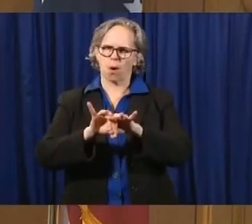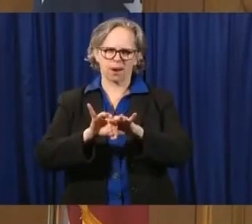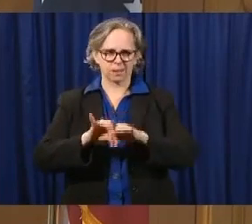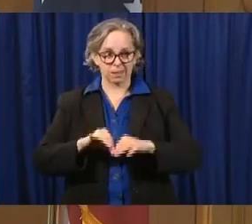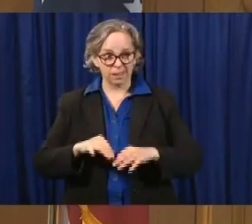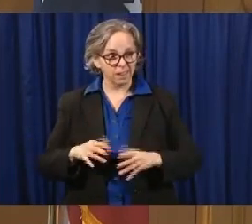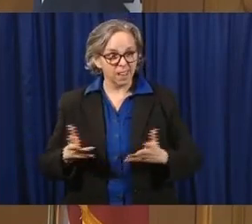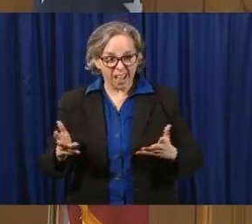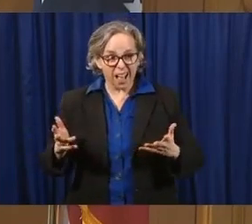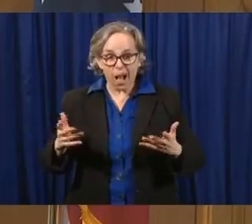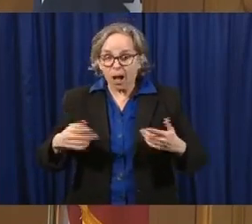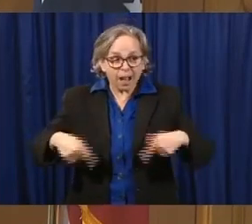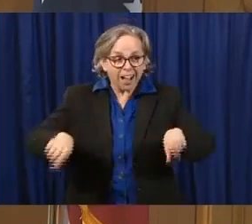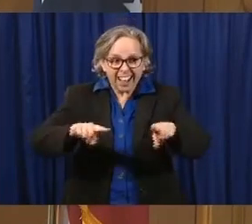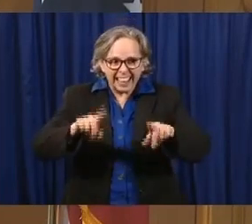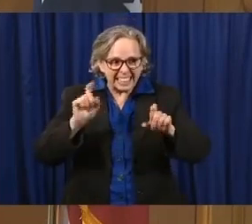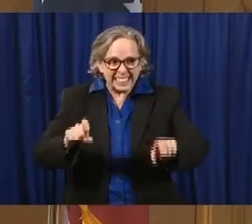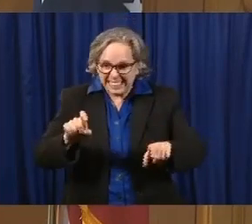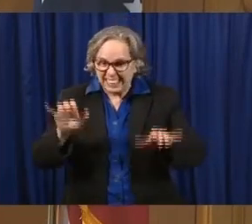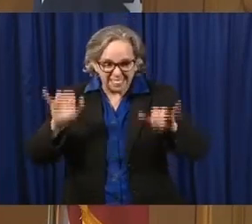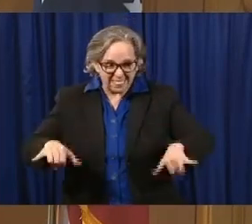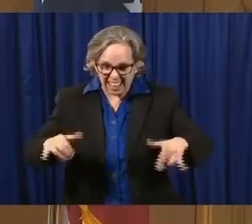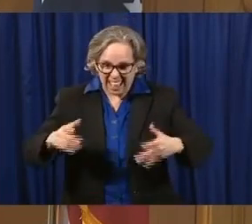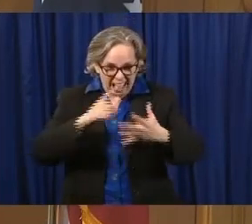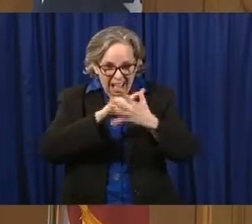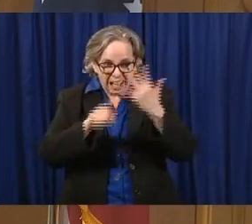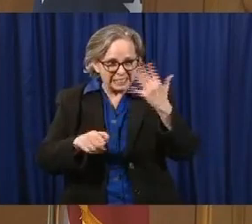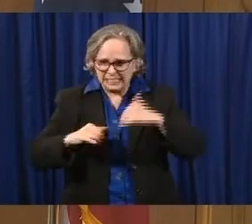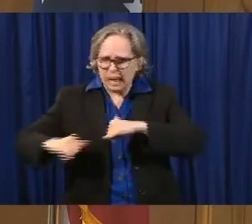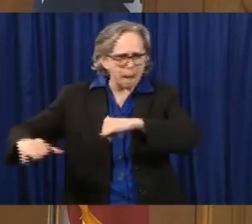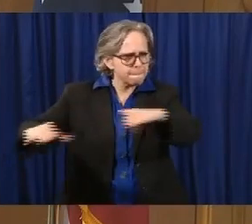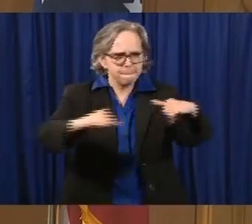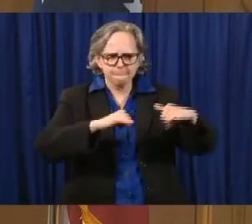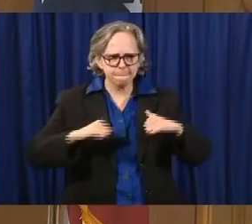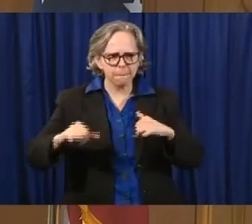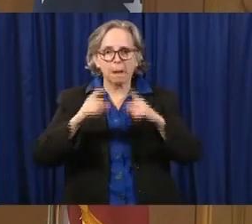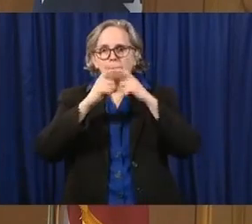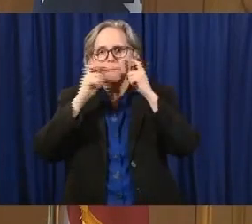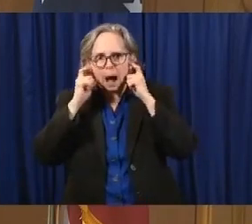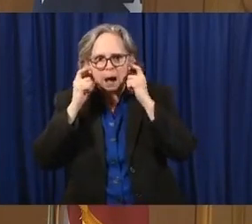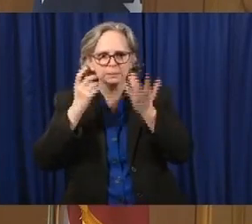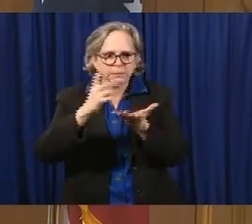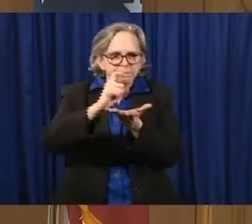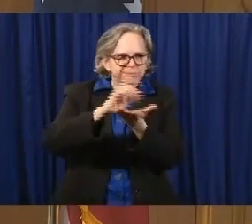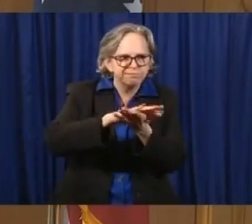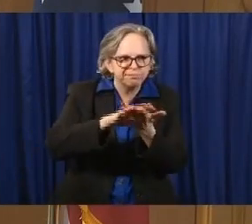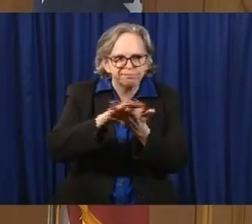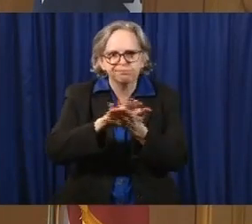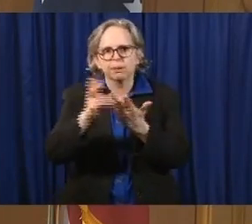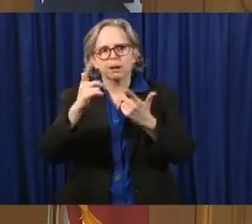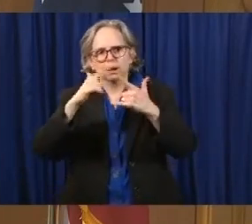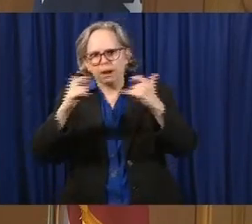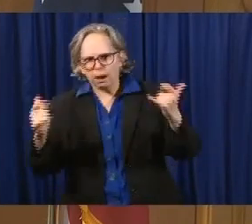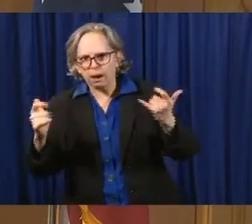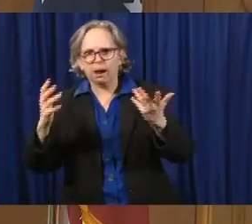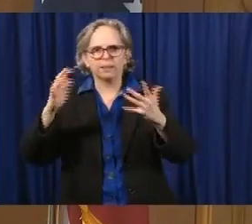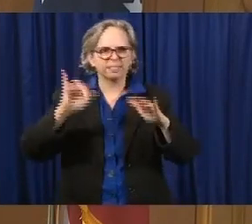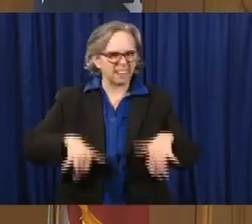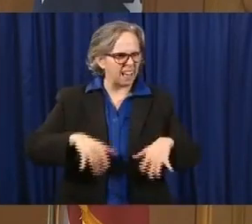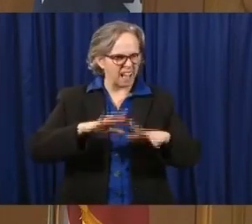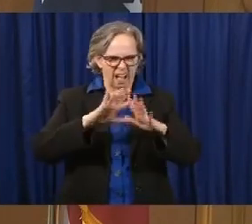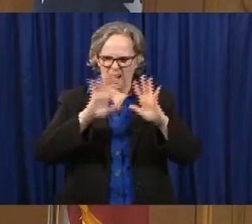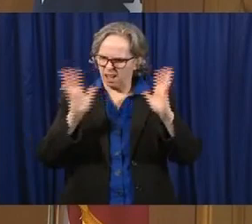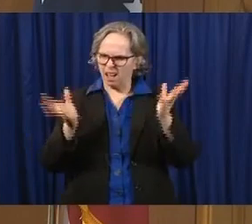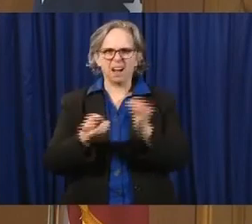things that we know have to be there, kind of basic things. You know, the masks that, you know, certainly can and are being produced,